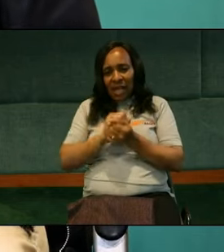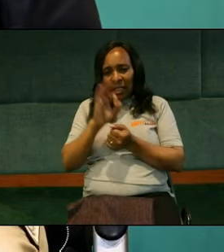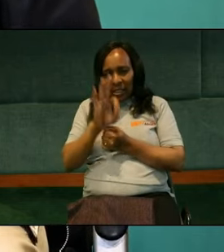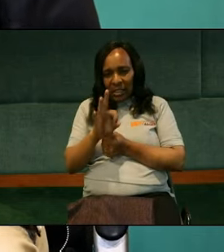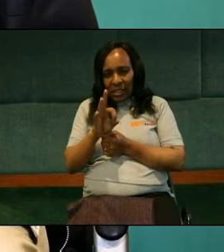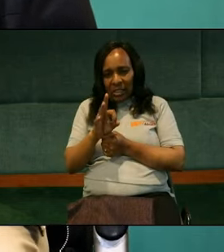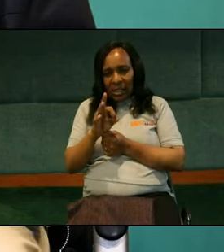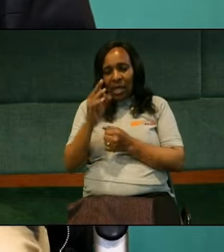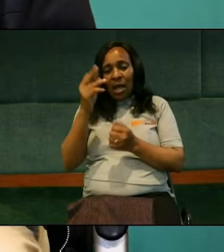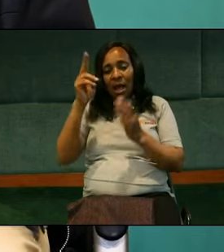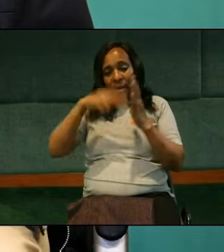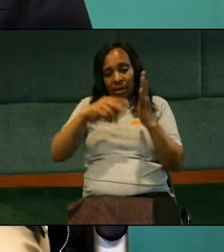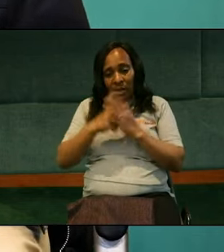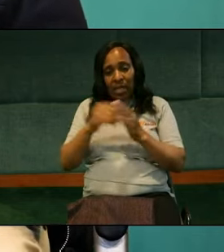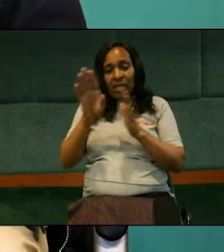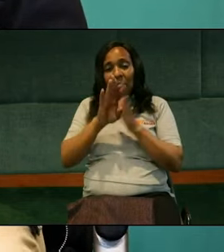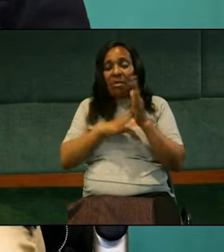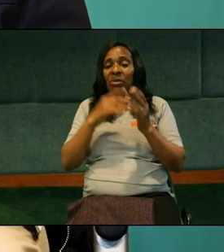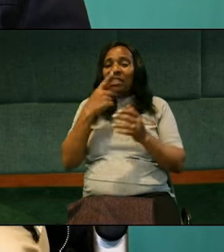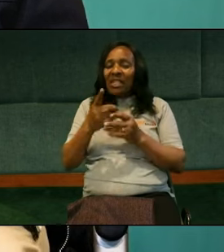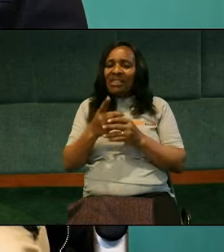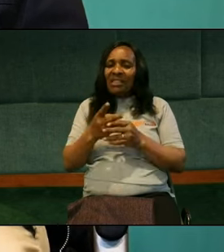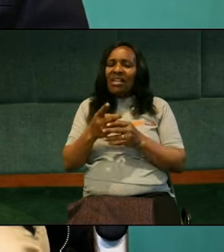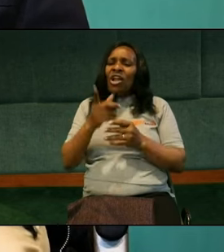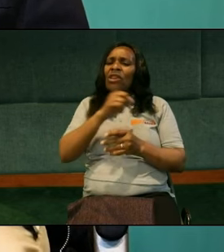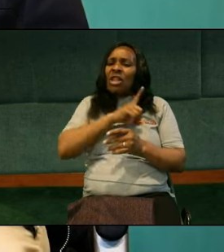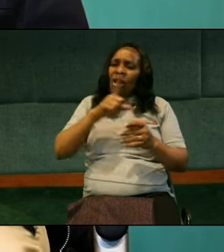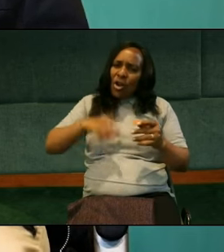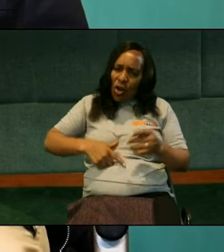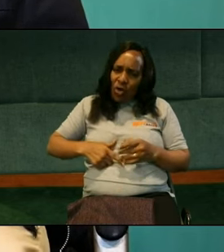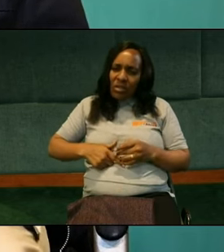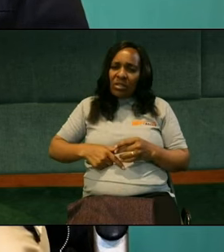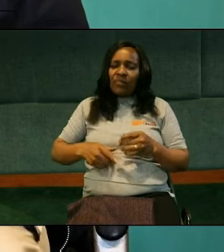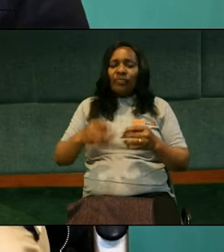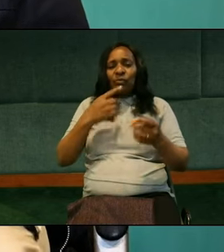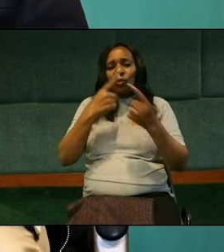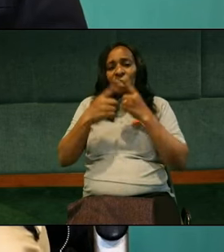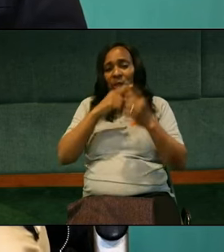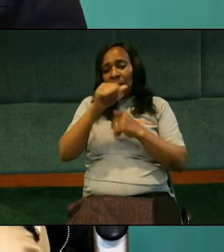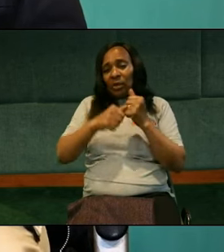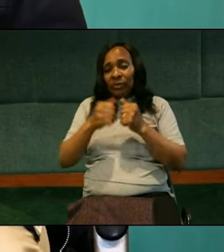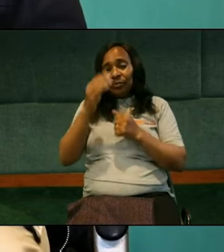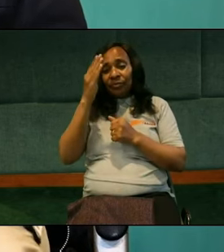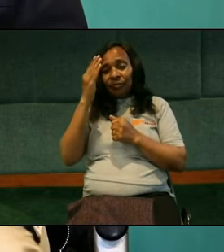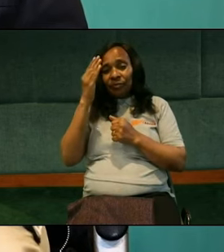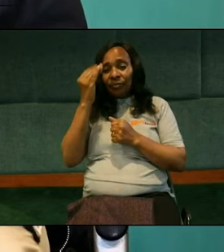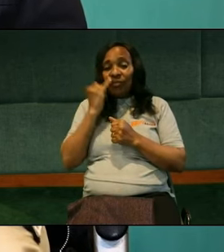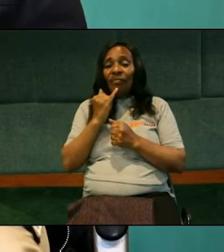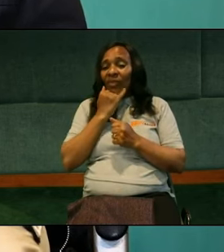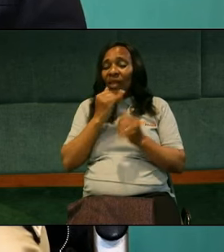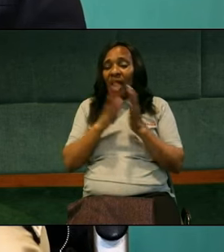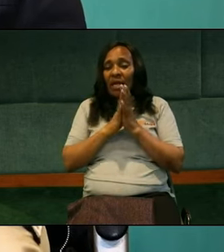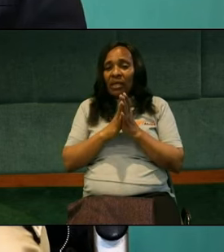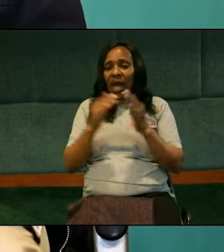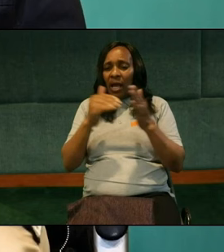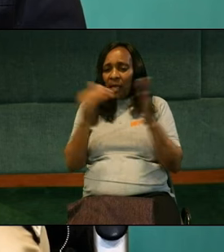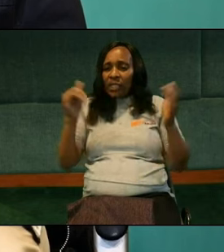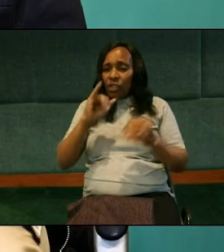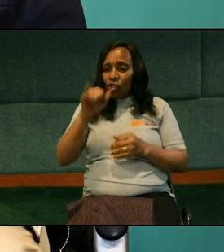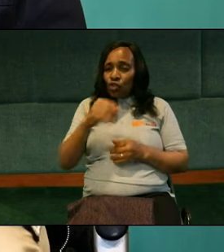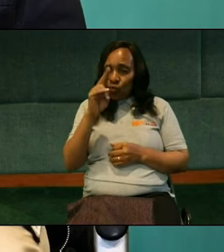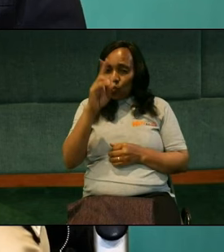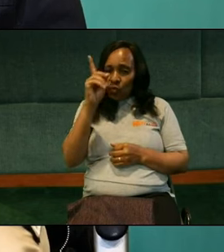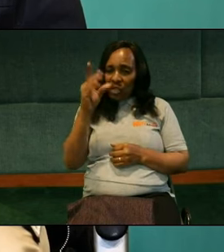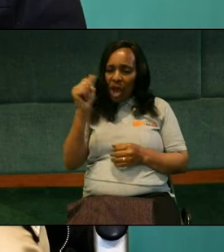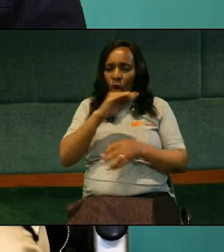read. The Bible says, yet the Lord testified against Israel and against Judah by all the